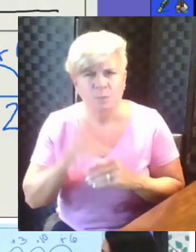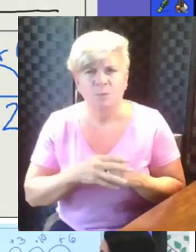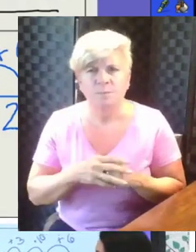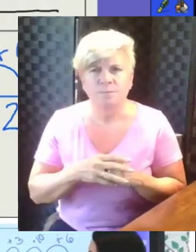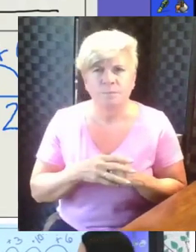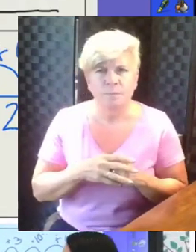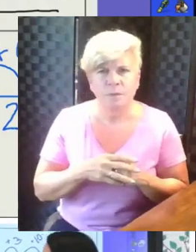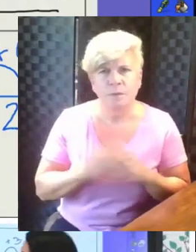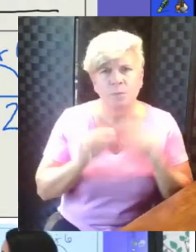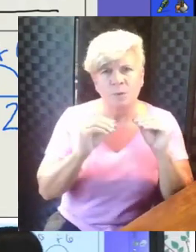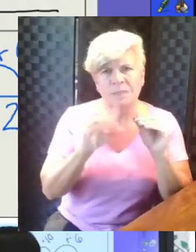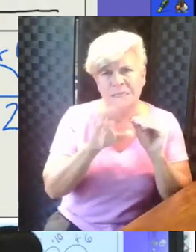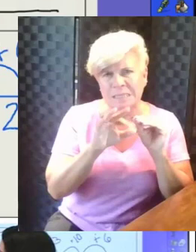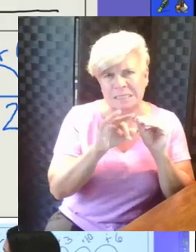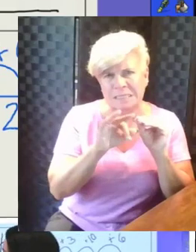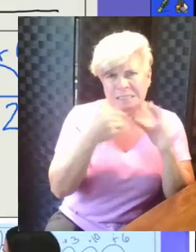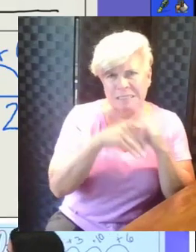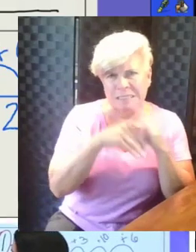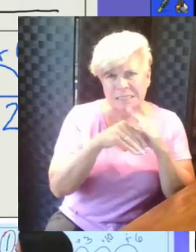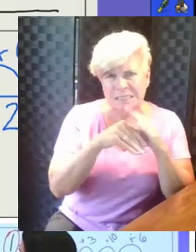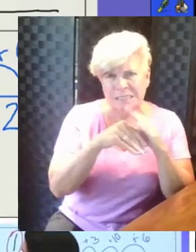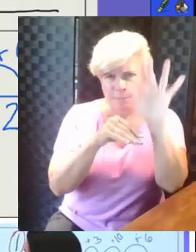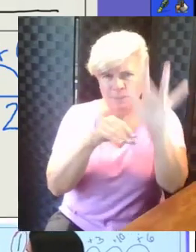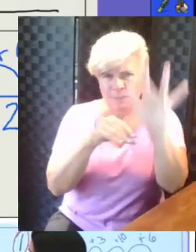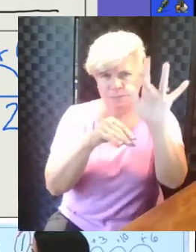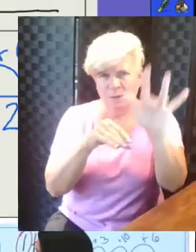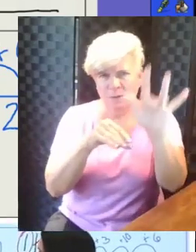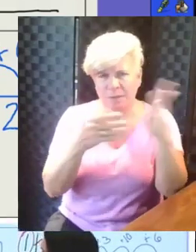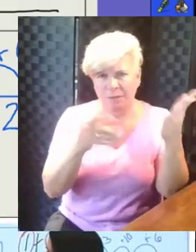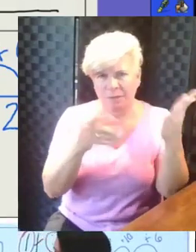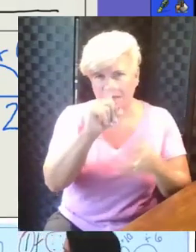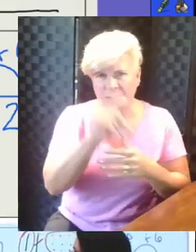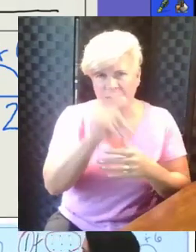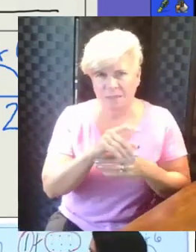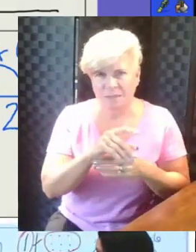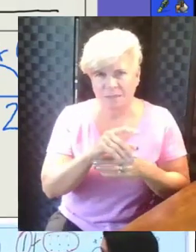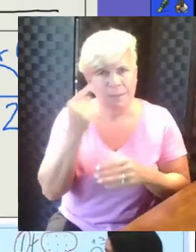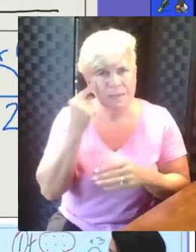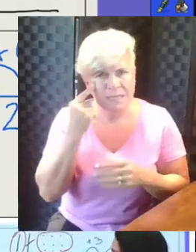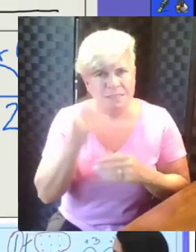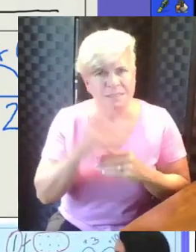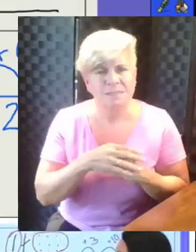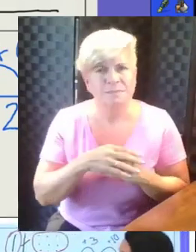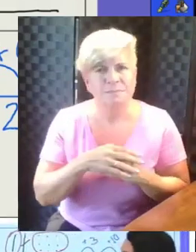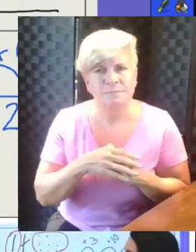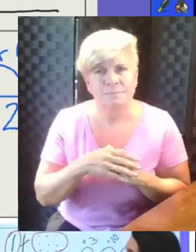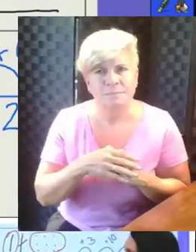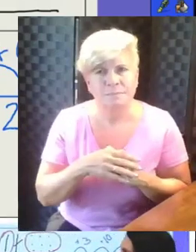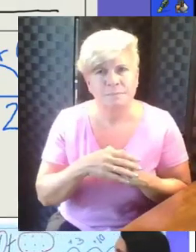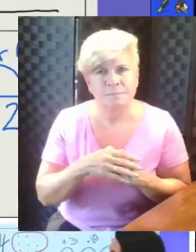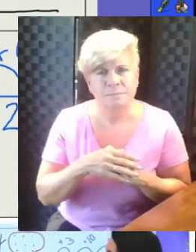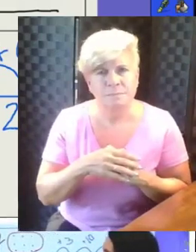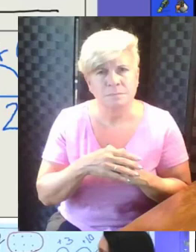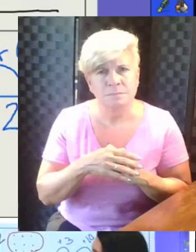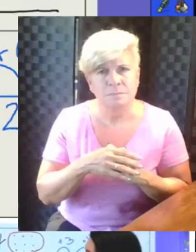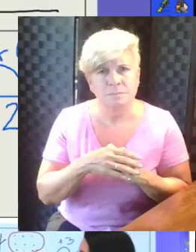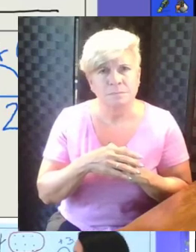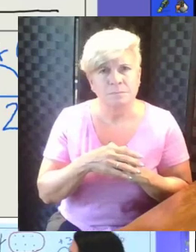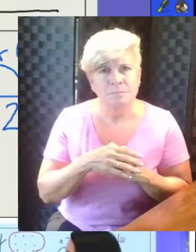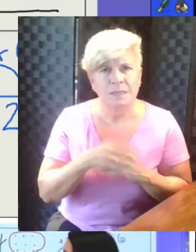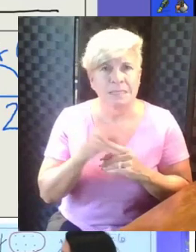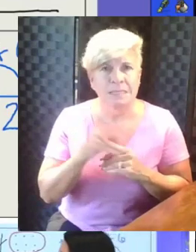put this 19 into this missing spot, would that make sense? If Kendrick